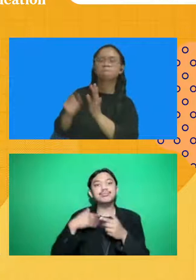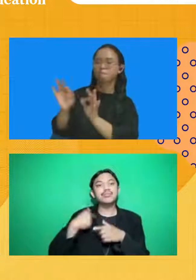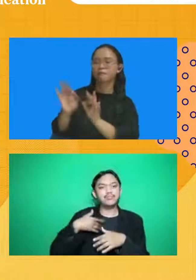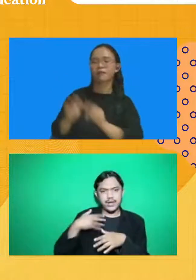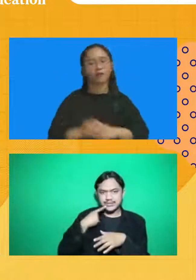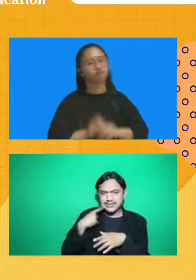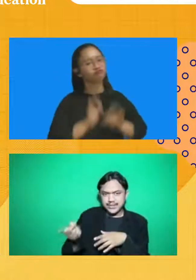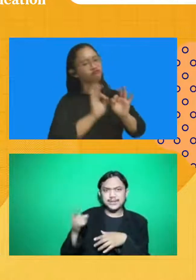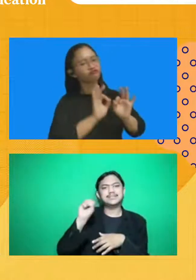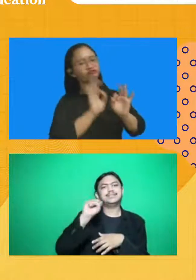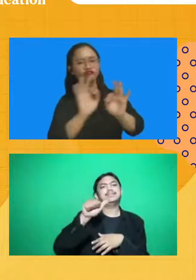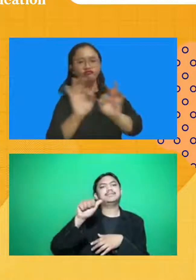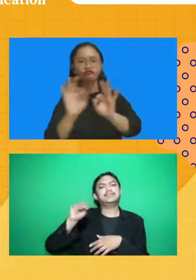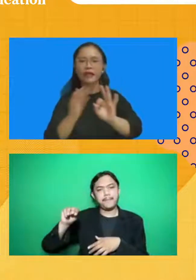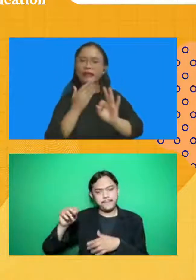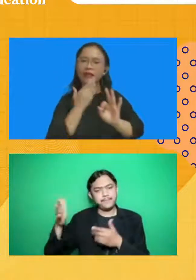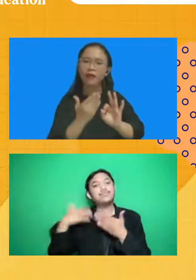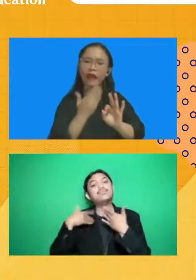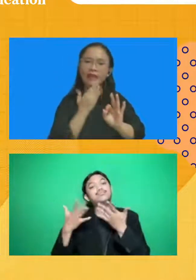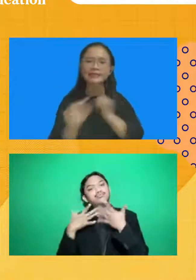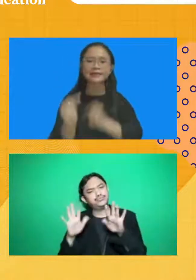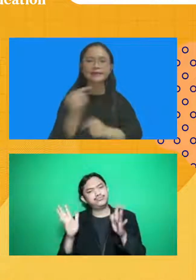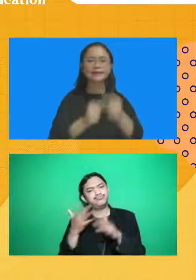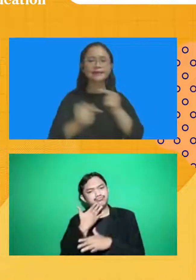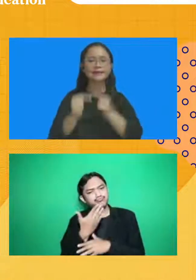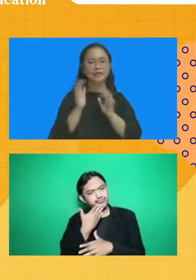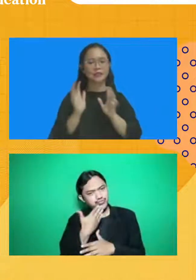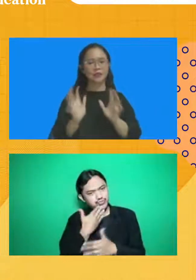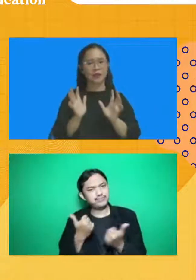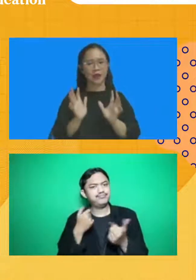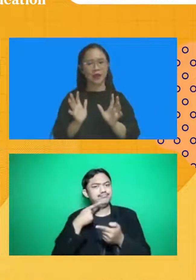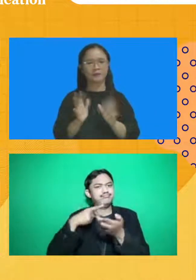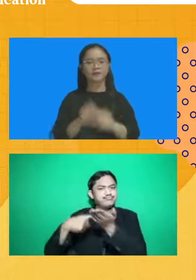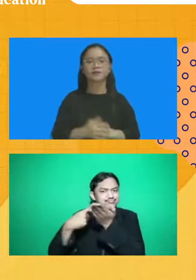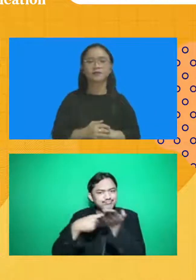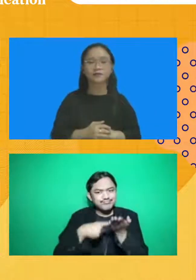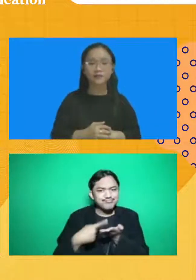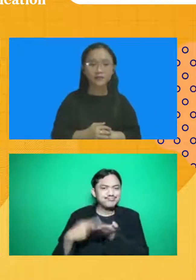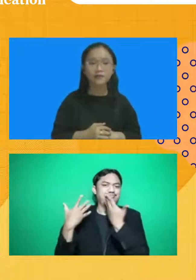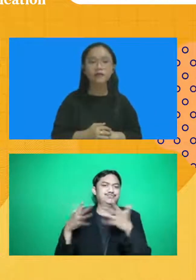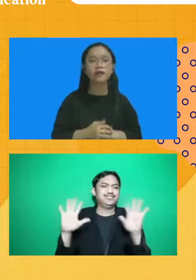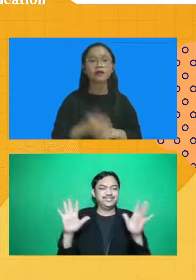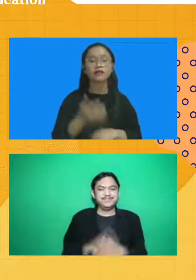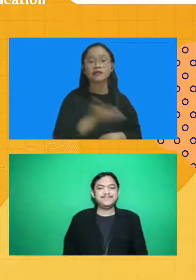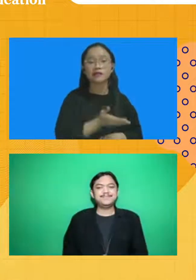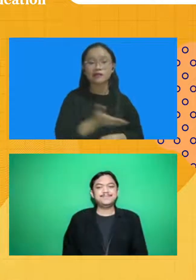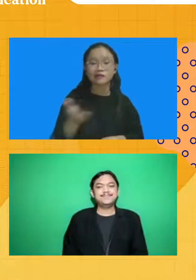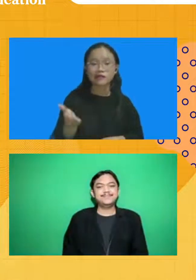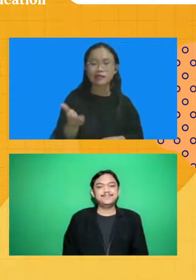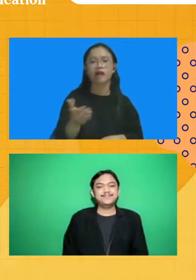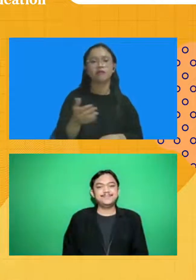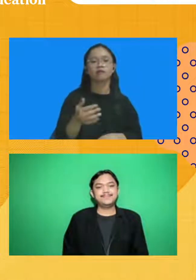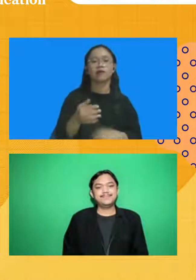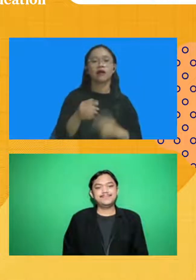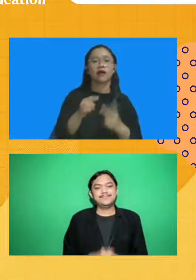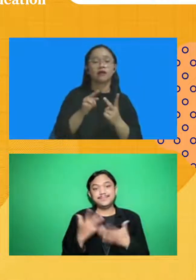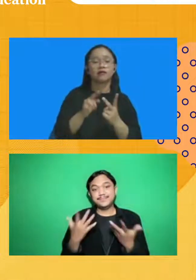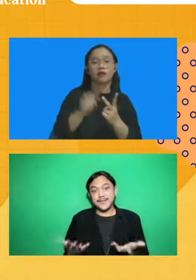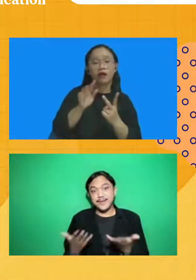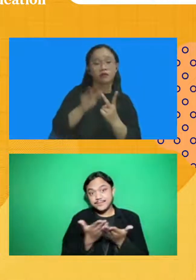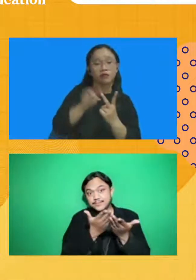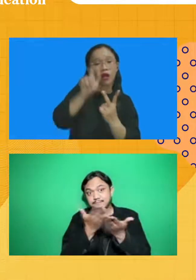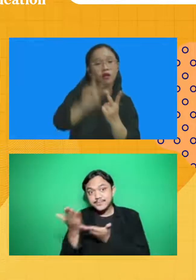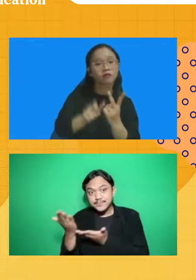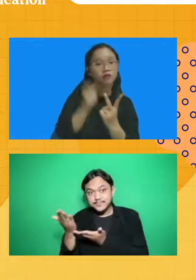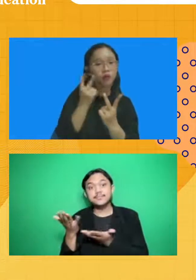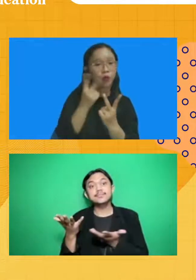your ideas. So I should note that each speaker from room only have 5 minutes to